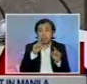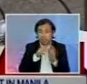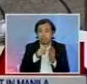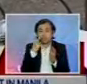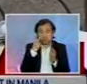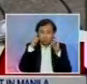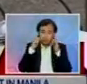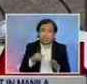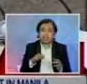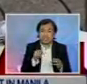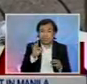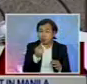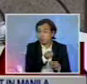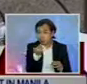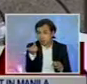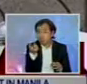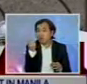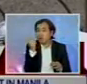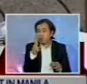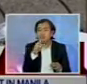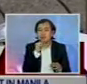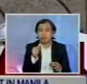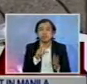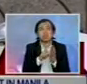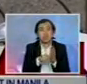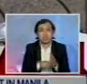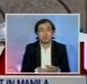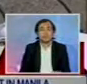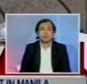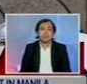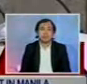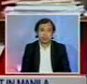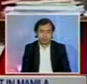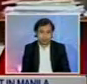Subject to the right of the defense counsel to take any action that he may wish. Thank you, Your Honor.